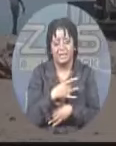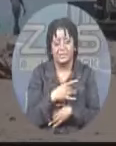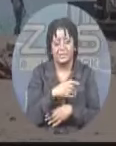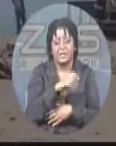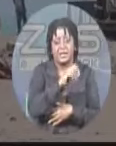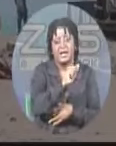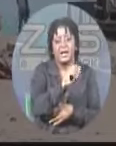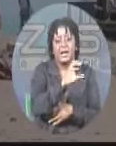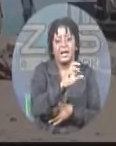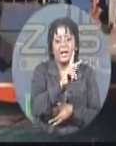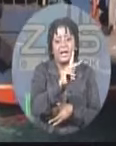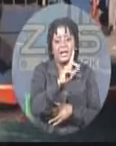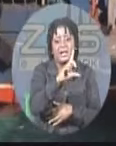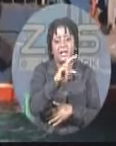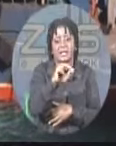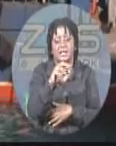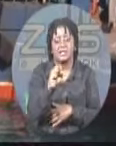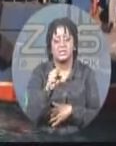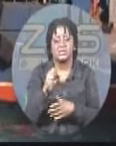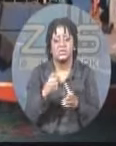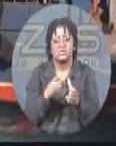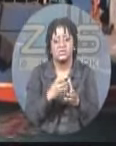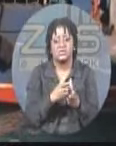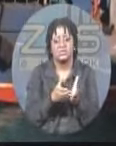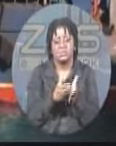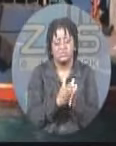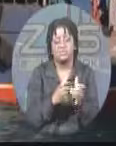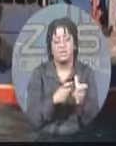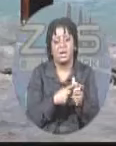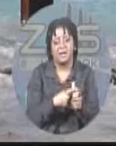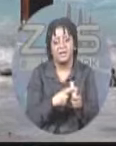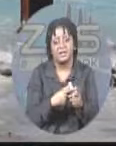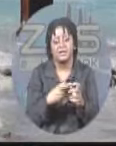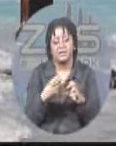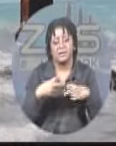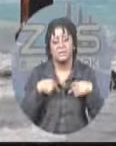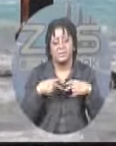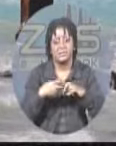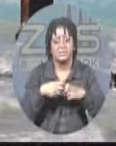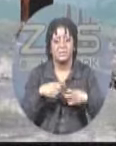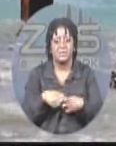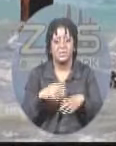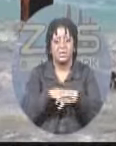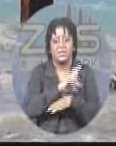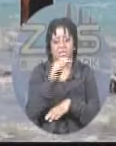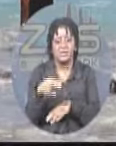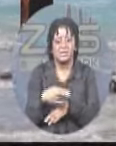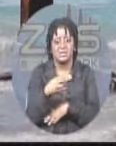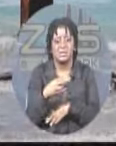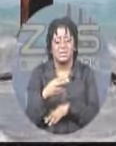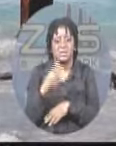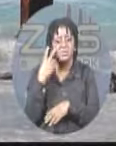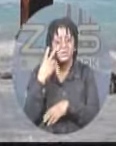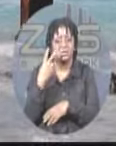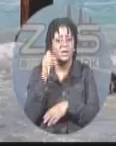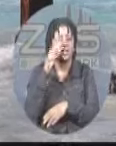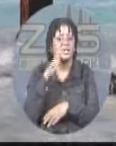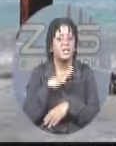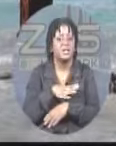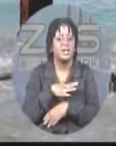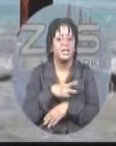Regatta hitting a bit of a snag. For more on that, here's Julian Gibson. Benson, on Thursday we saw the same shot, the Lady Rosalind